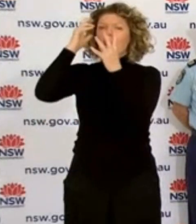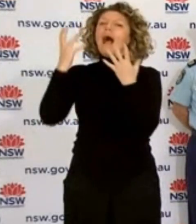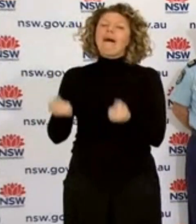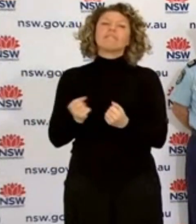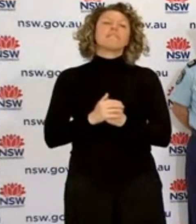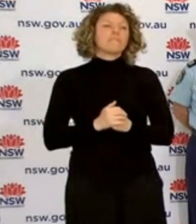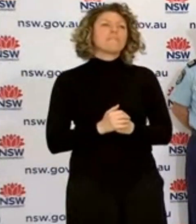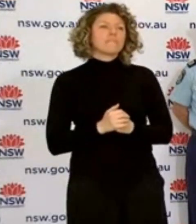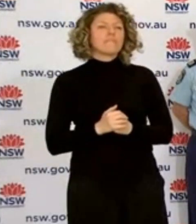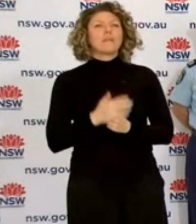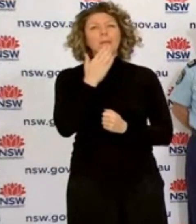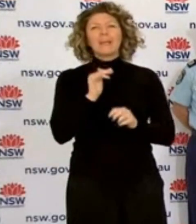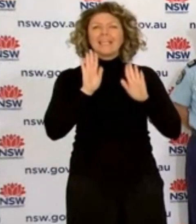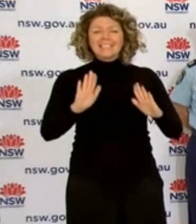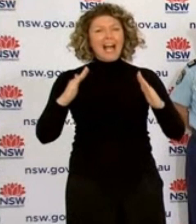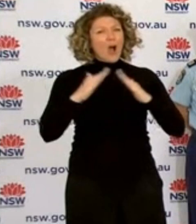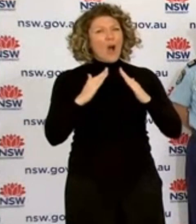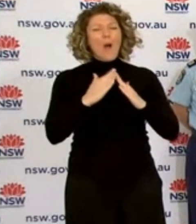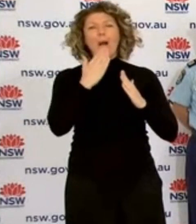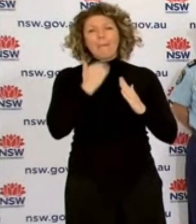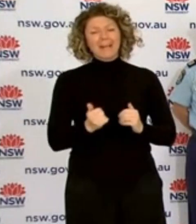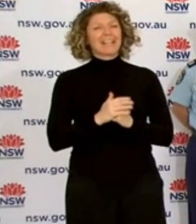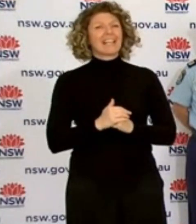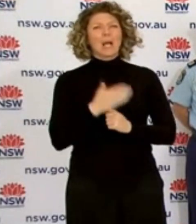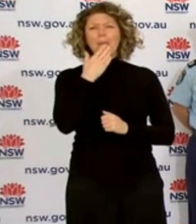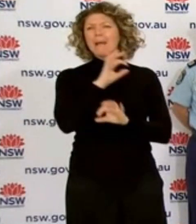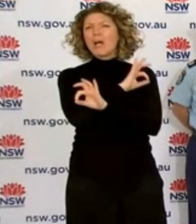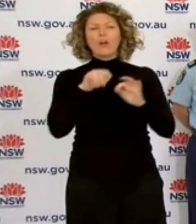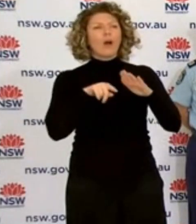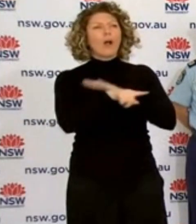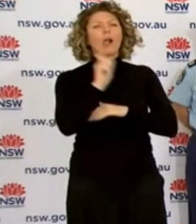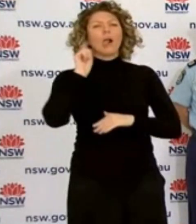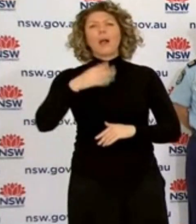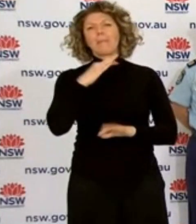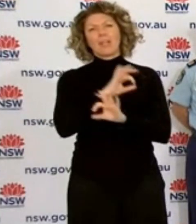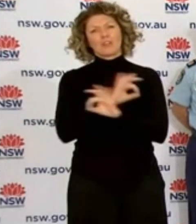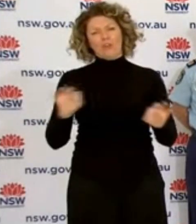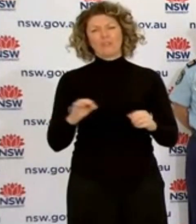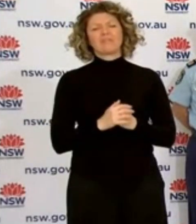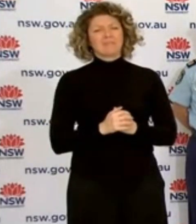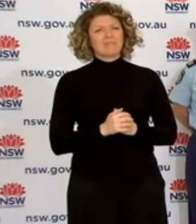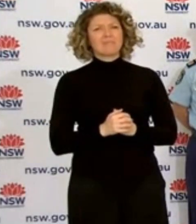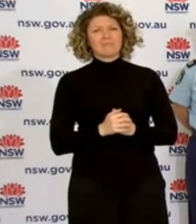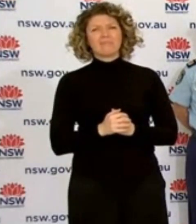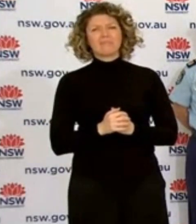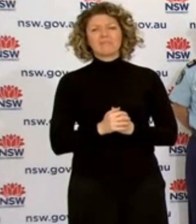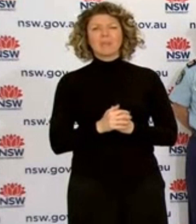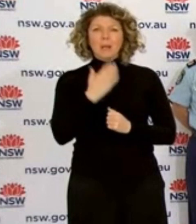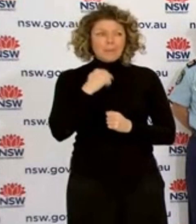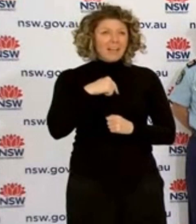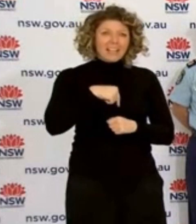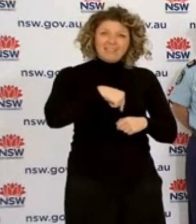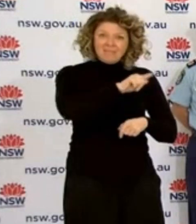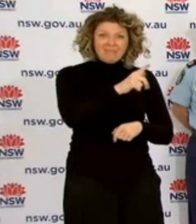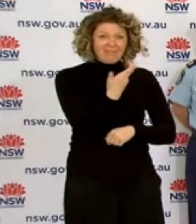down. Please stay home. Do not leave home unless you absolutely have to, and please get vaccinated. And together